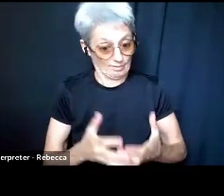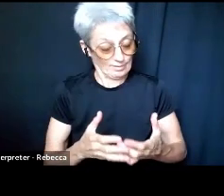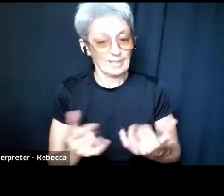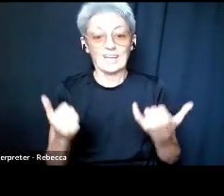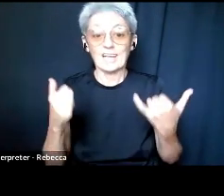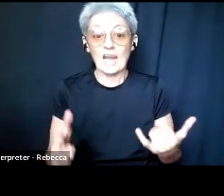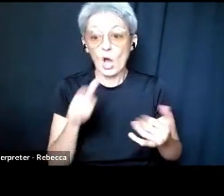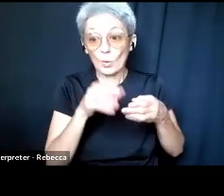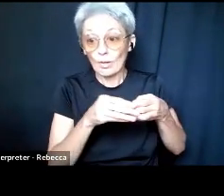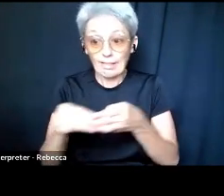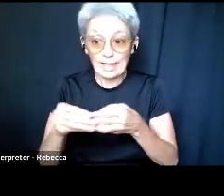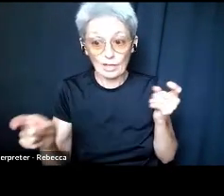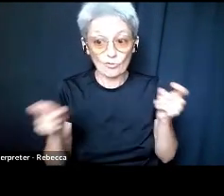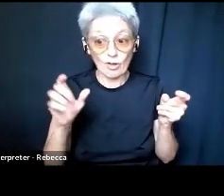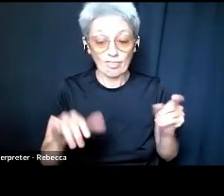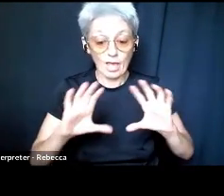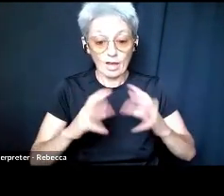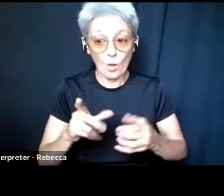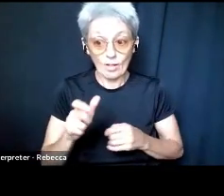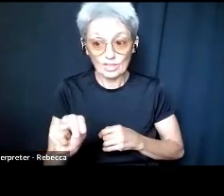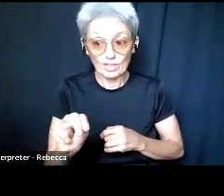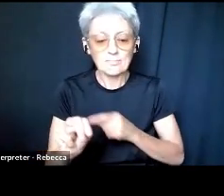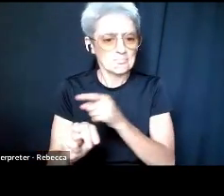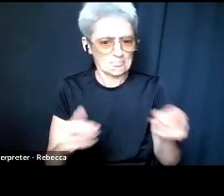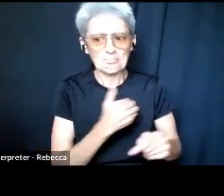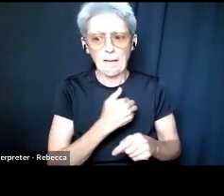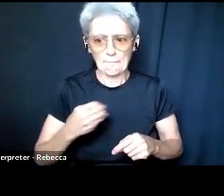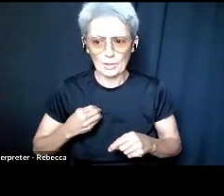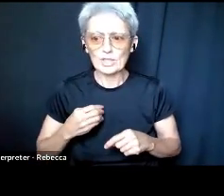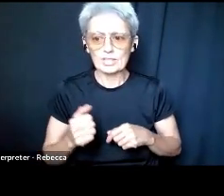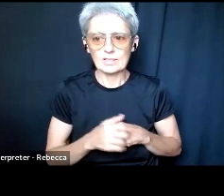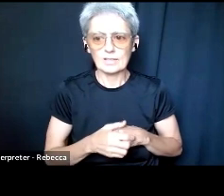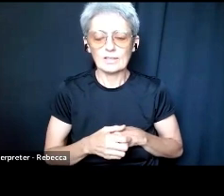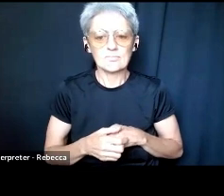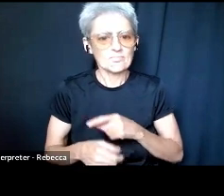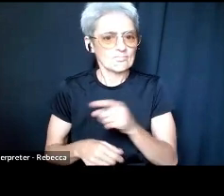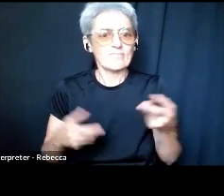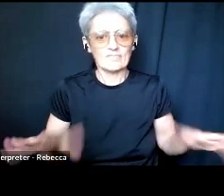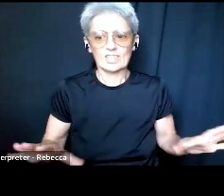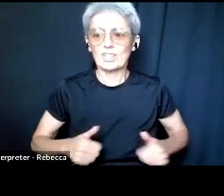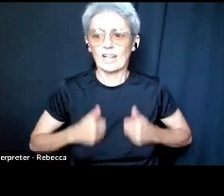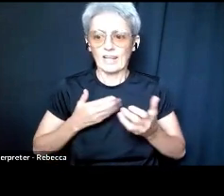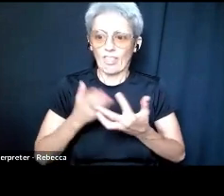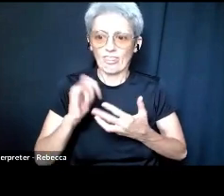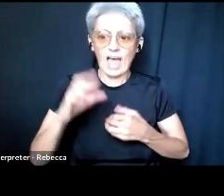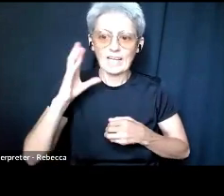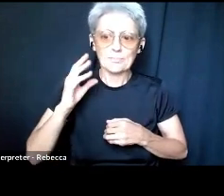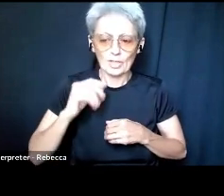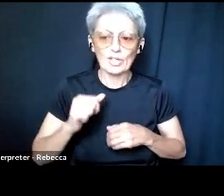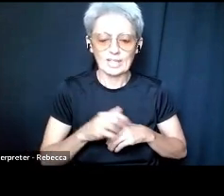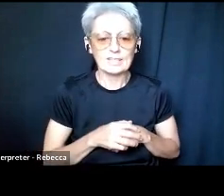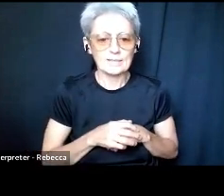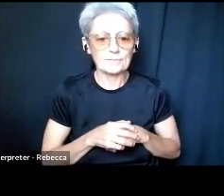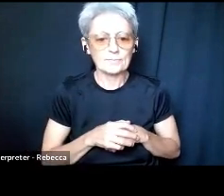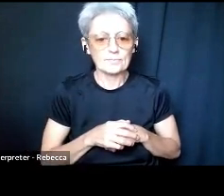run by the members of the coalition who are people with lived experience. We believed so much that in